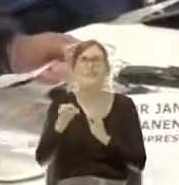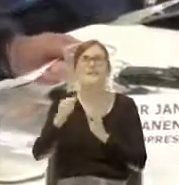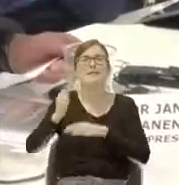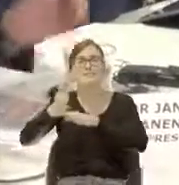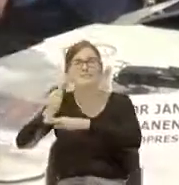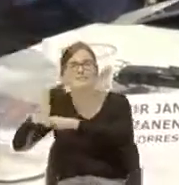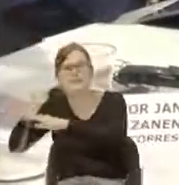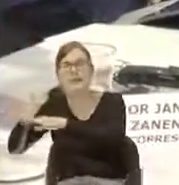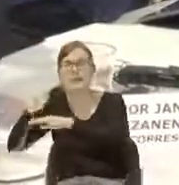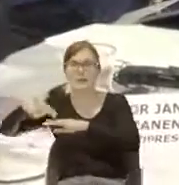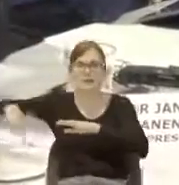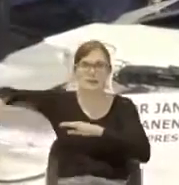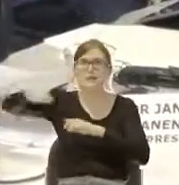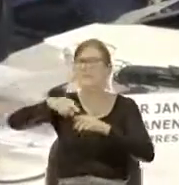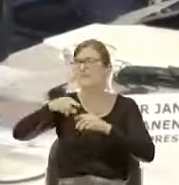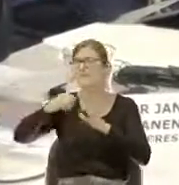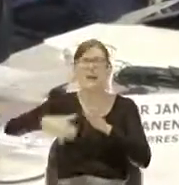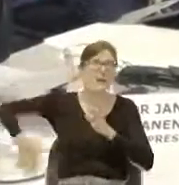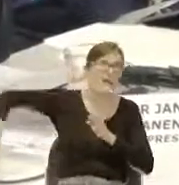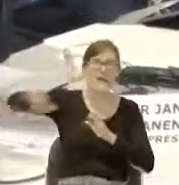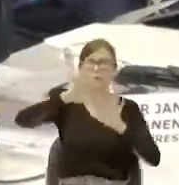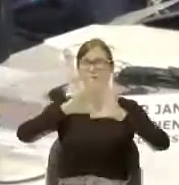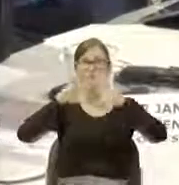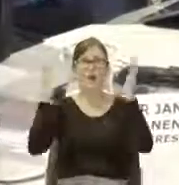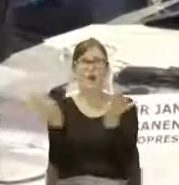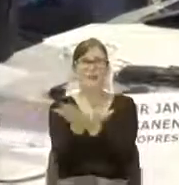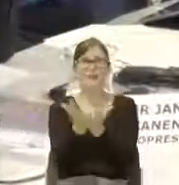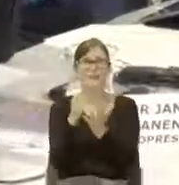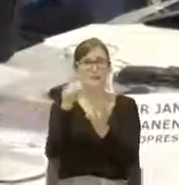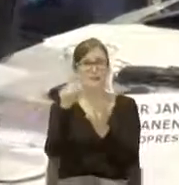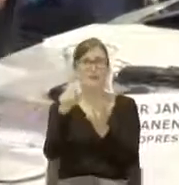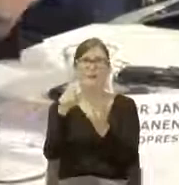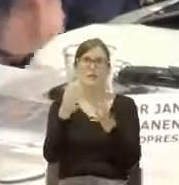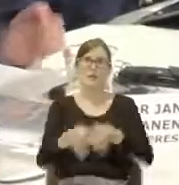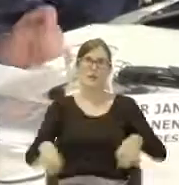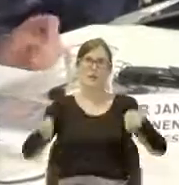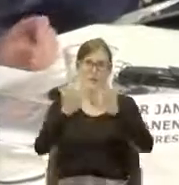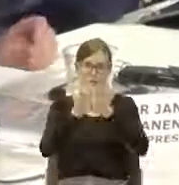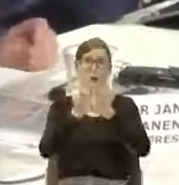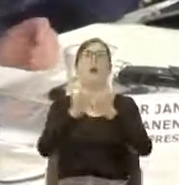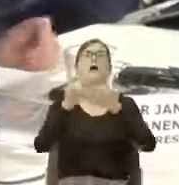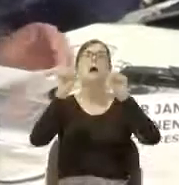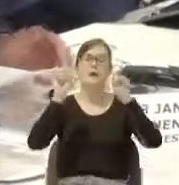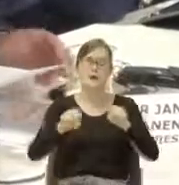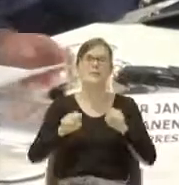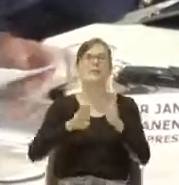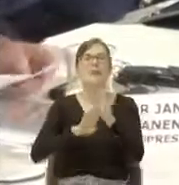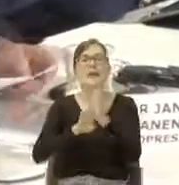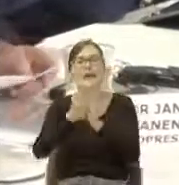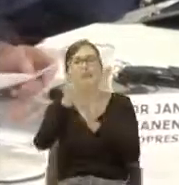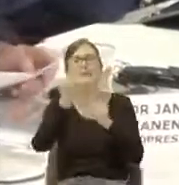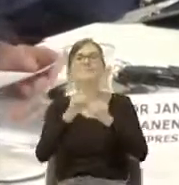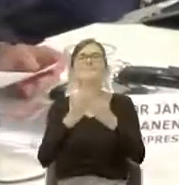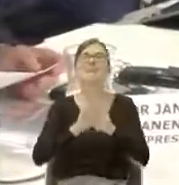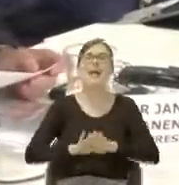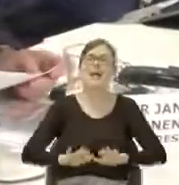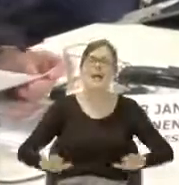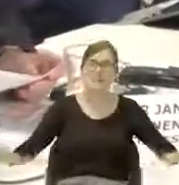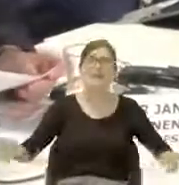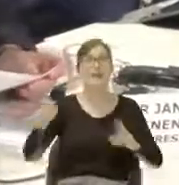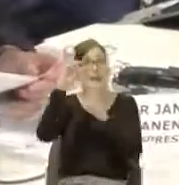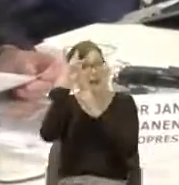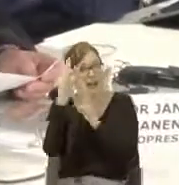peace, and partnerships. Excellencies, dear colleagues, dear friends, we are at a key moment